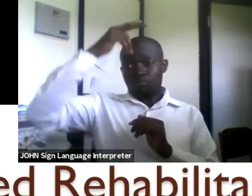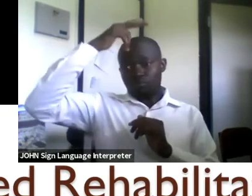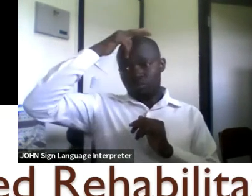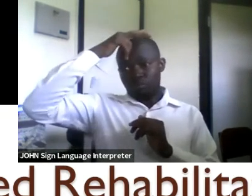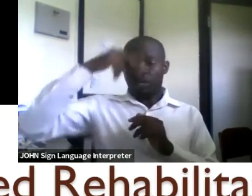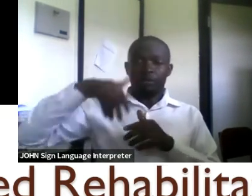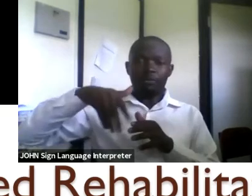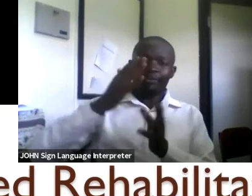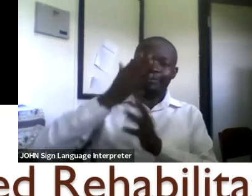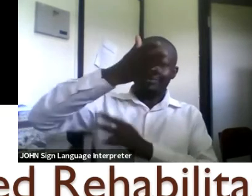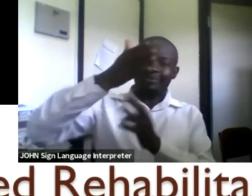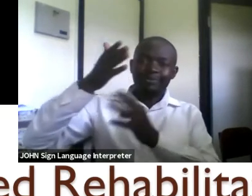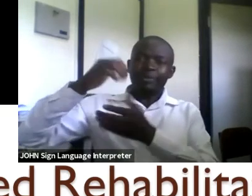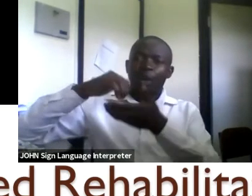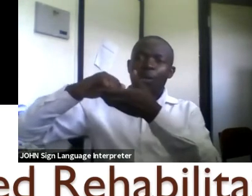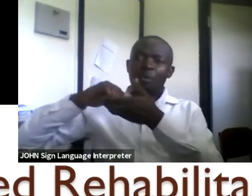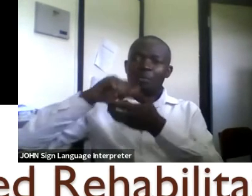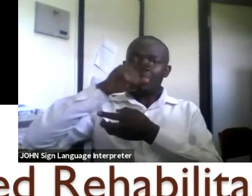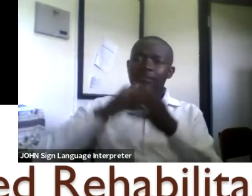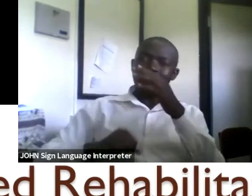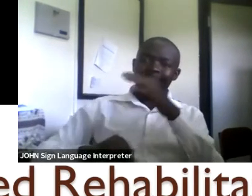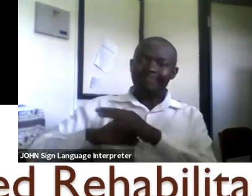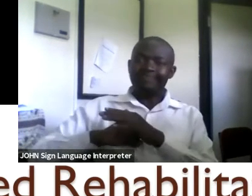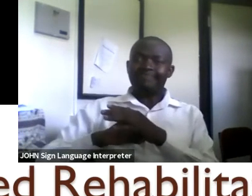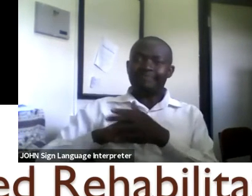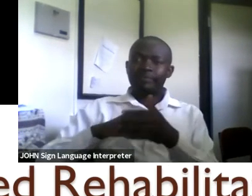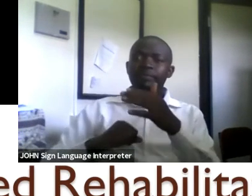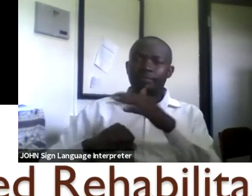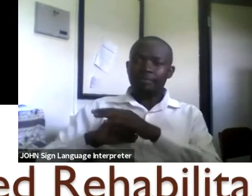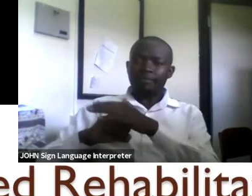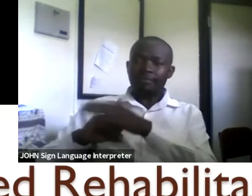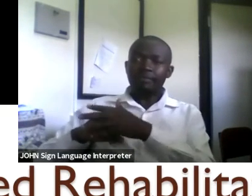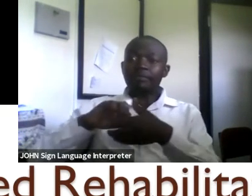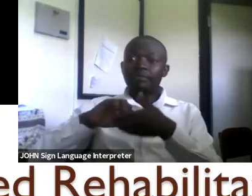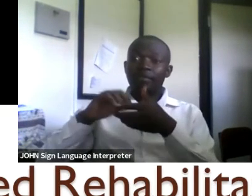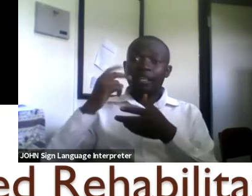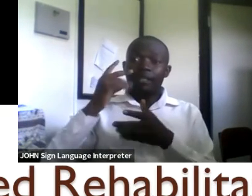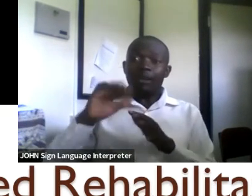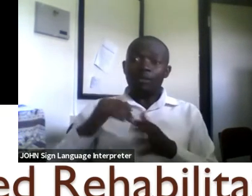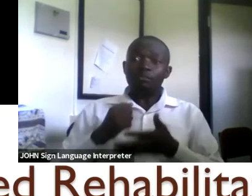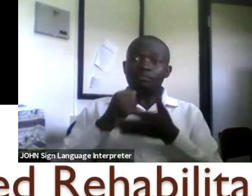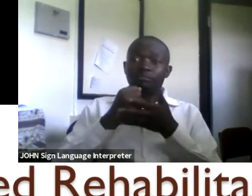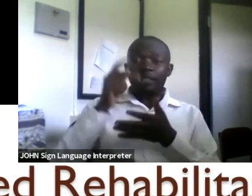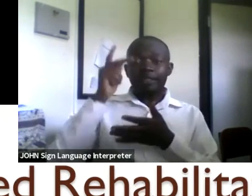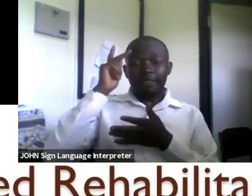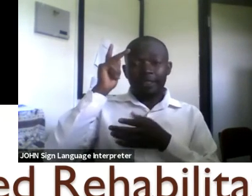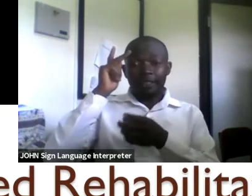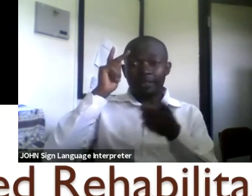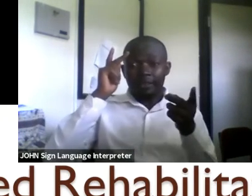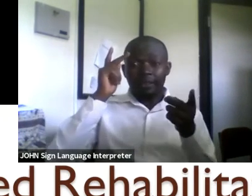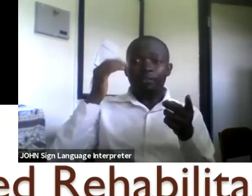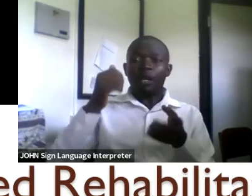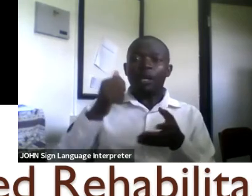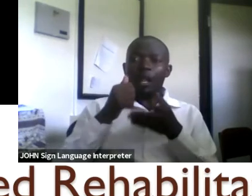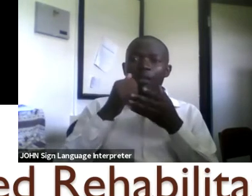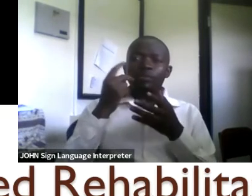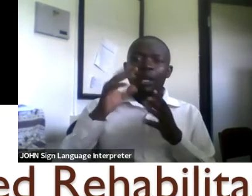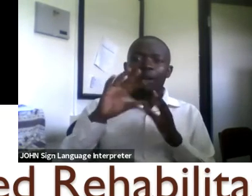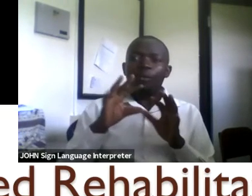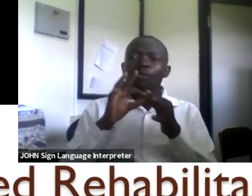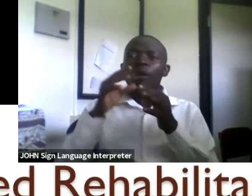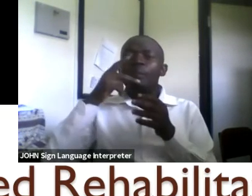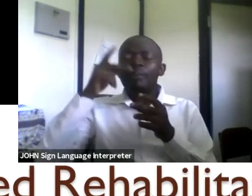and provides support using the skills and transferring that skill further to the carers or the parents